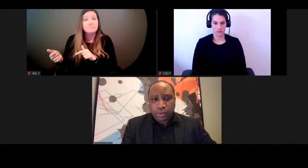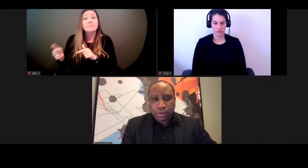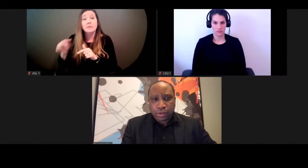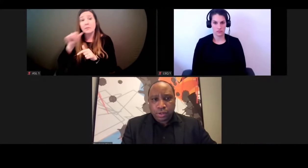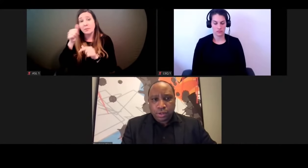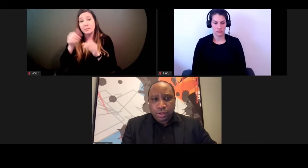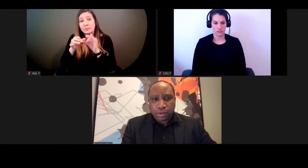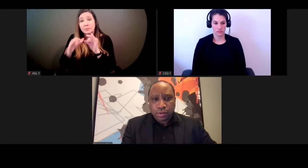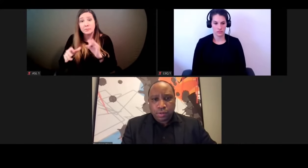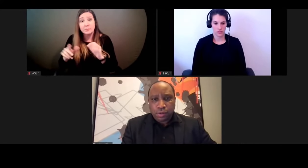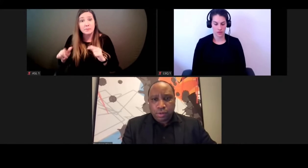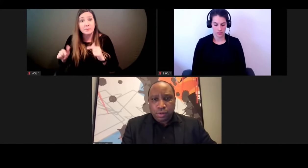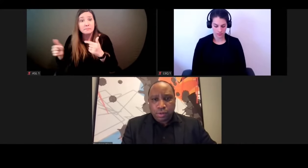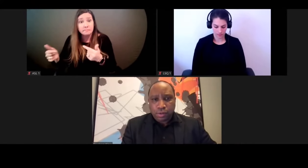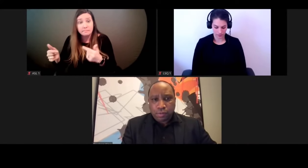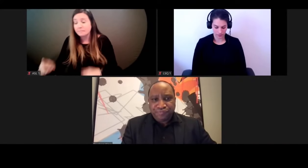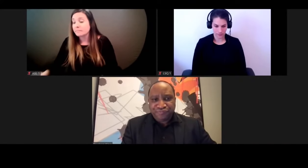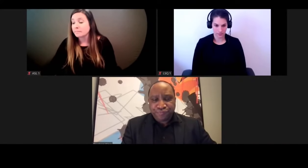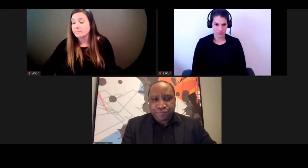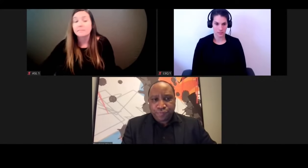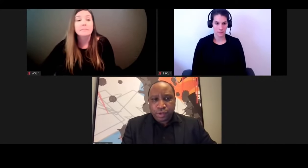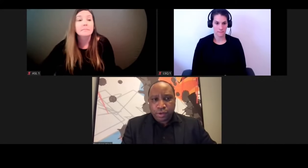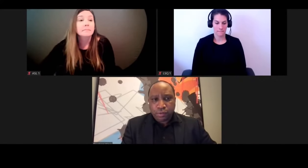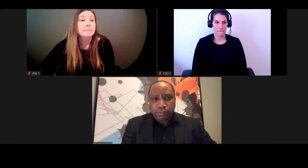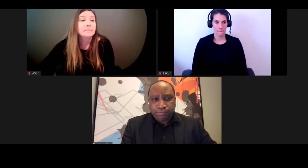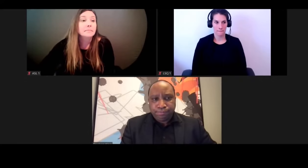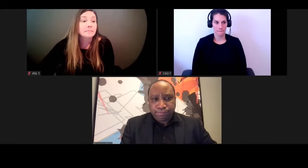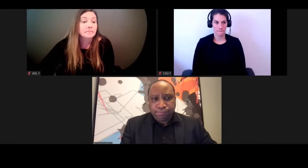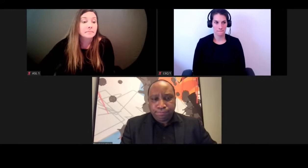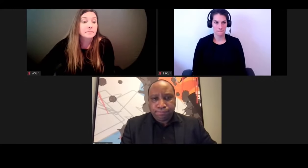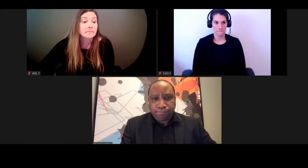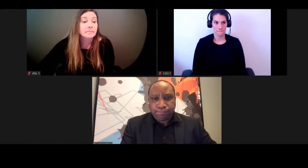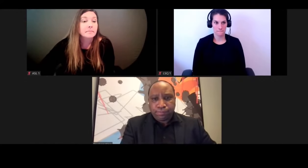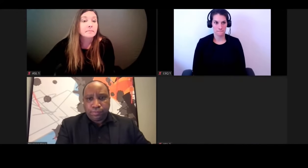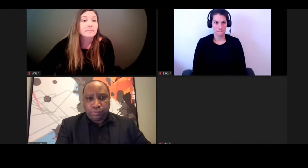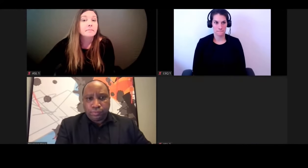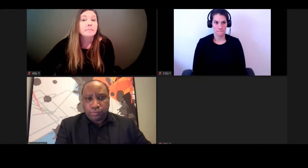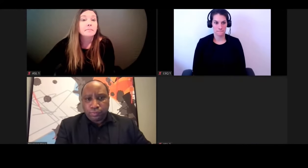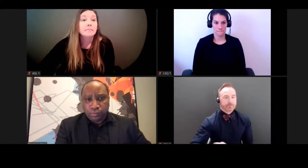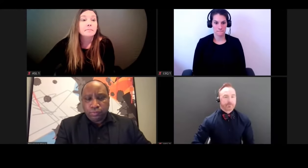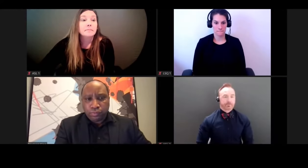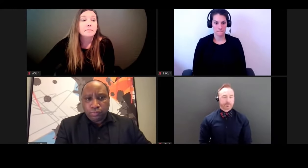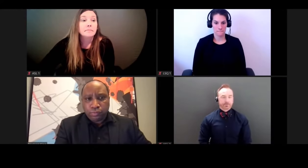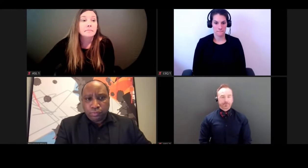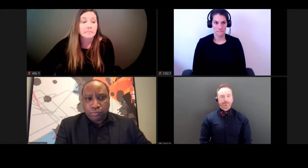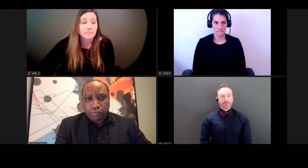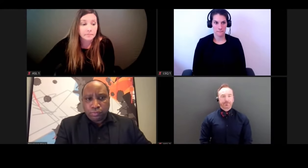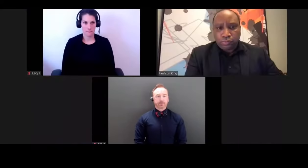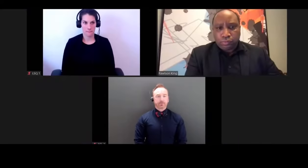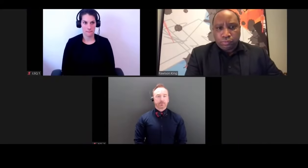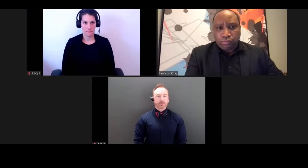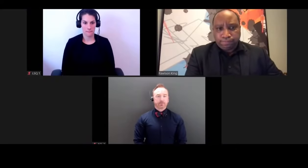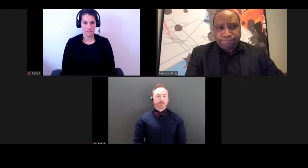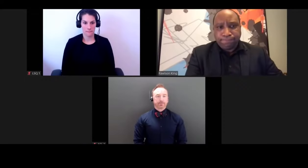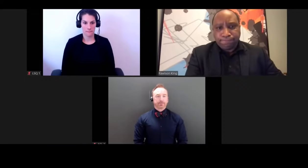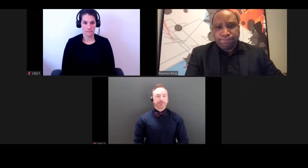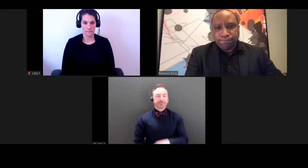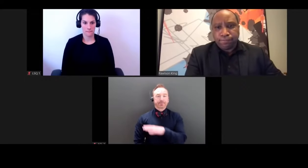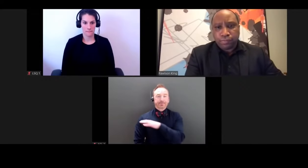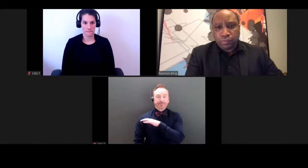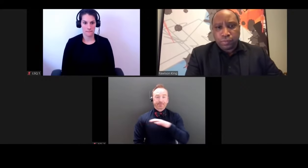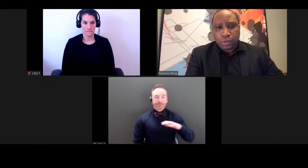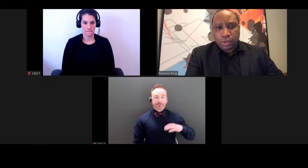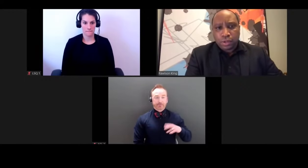King, and then we're going to Councillor Leeper. And just a reminder, we do have another 9 councillors to ask